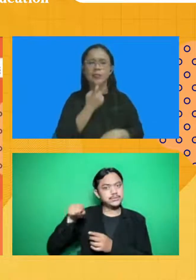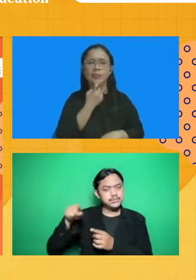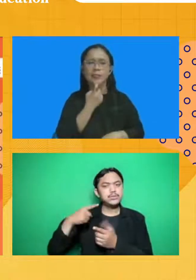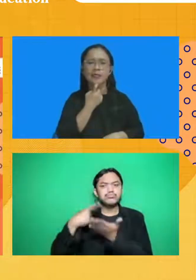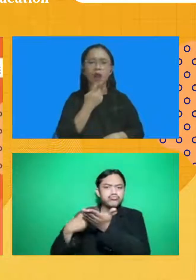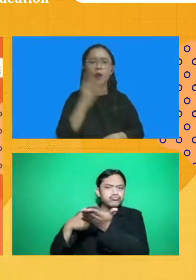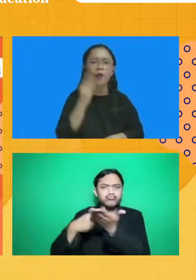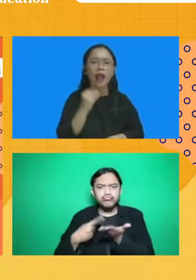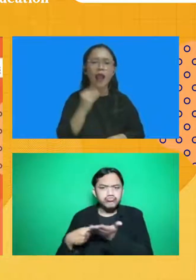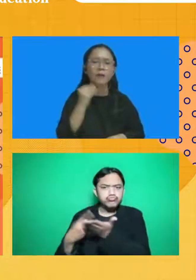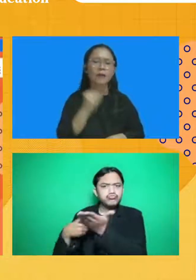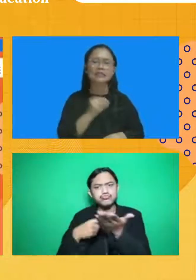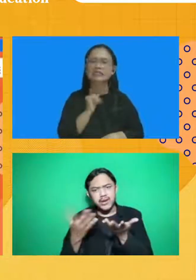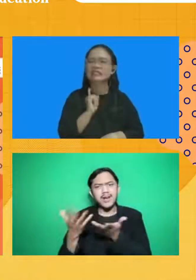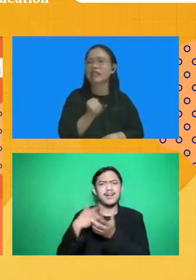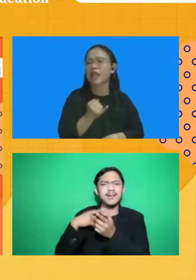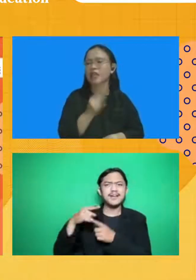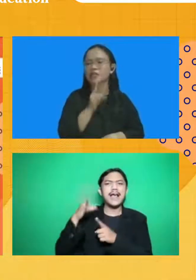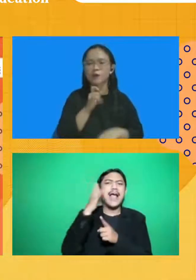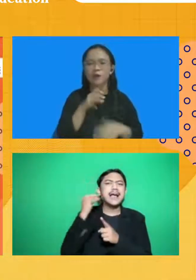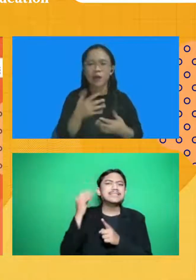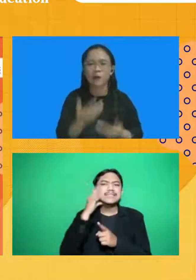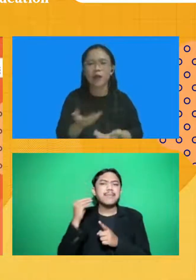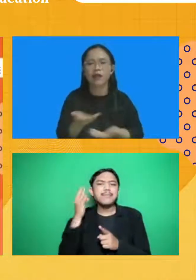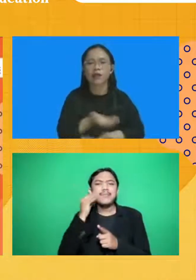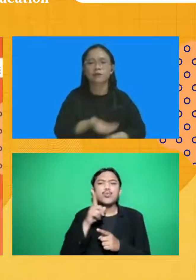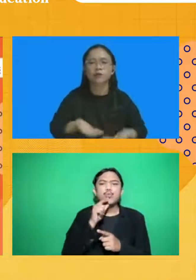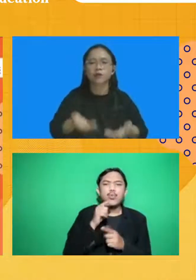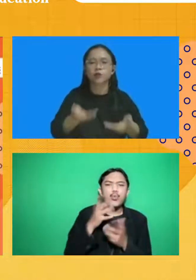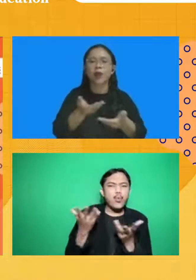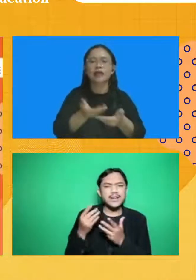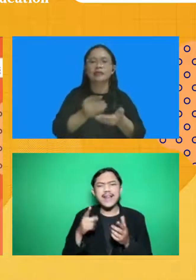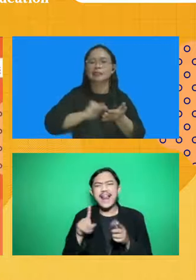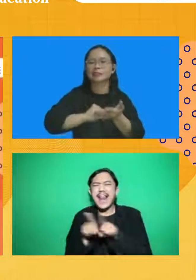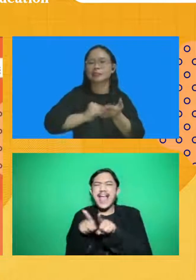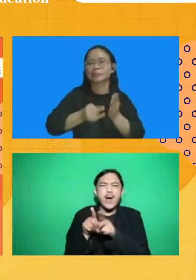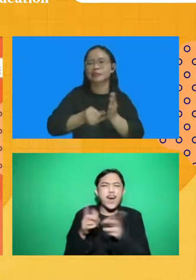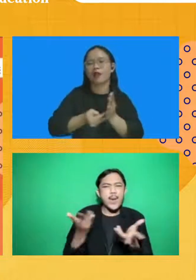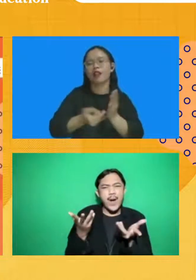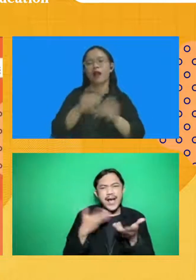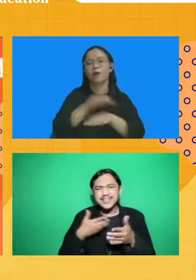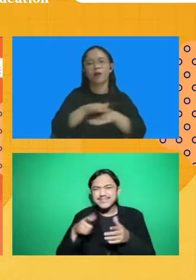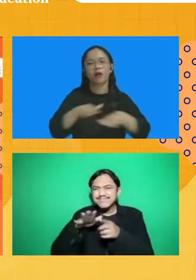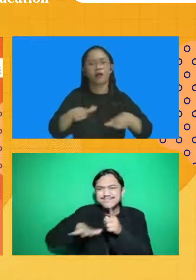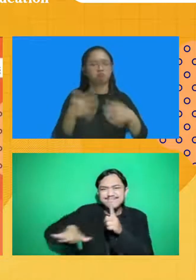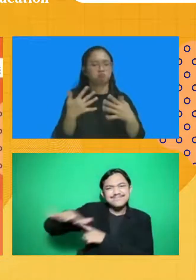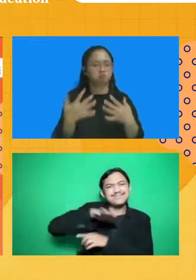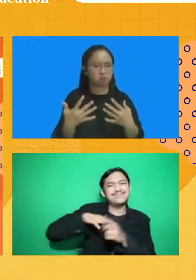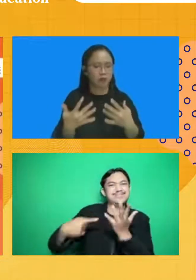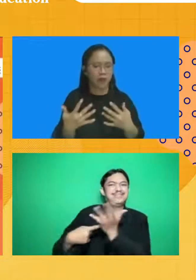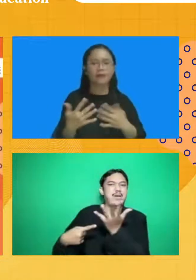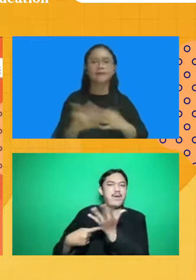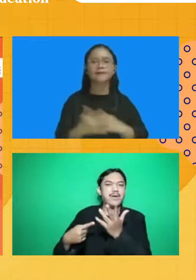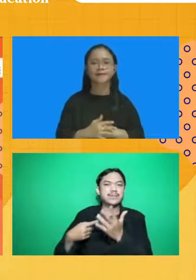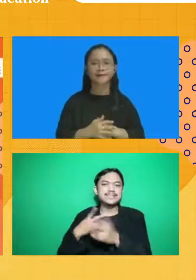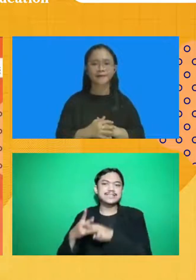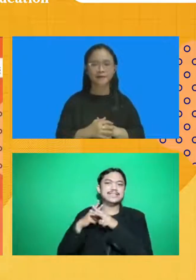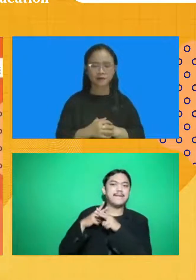of weak safeguarding of users in digital space. So most of one of